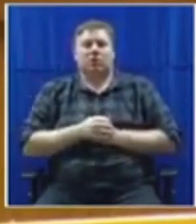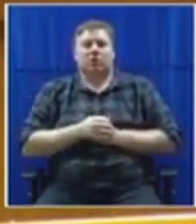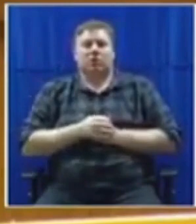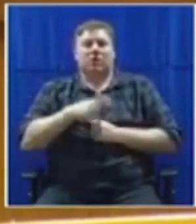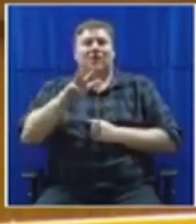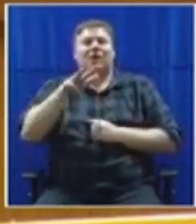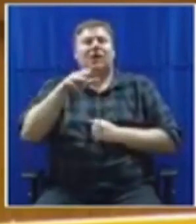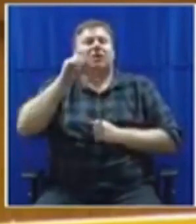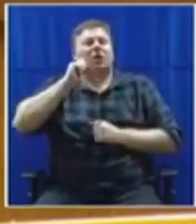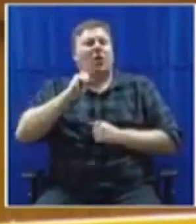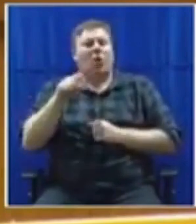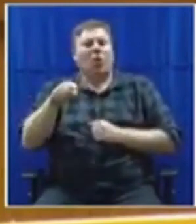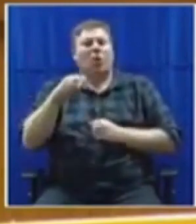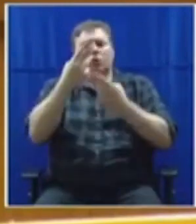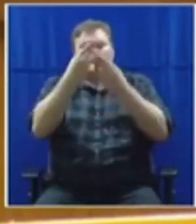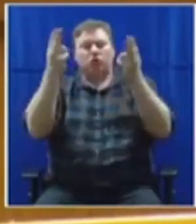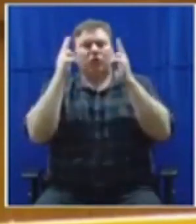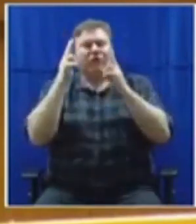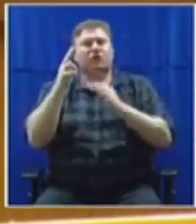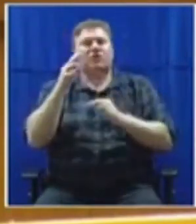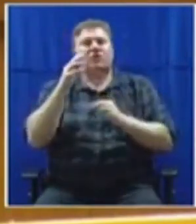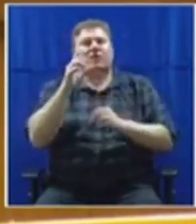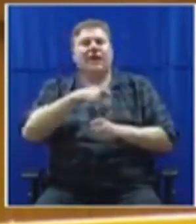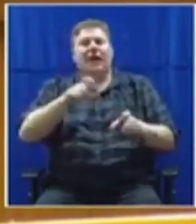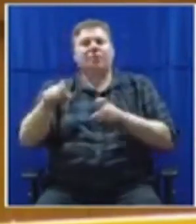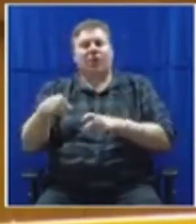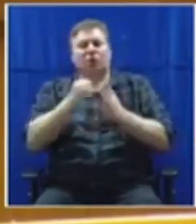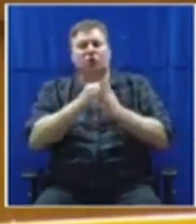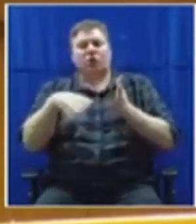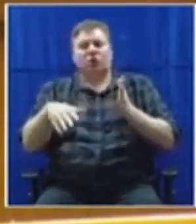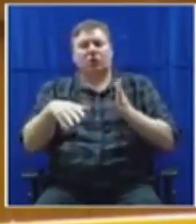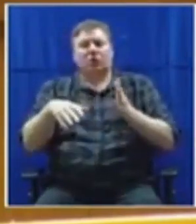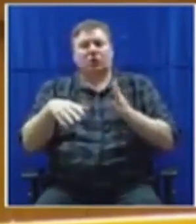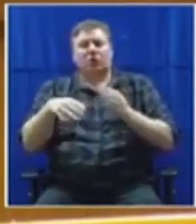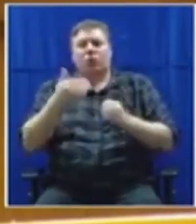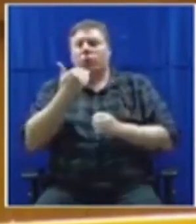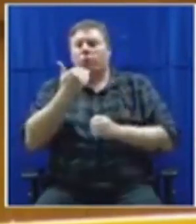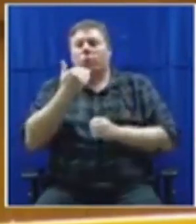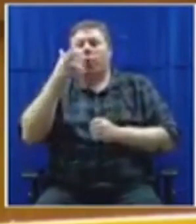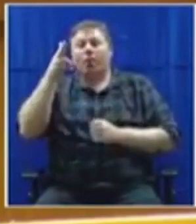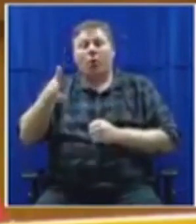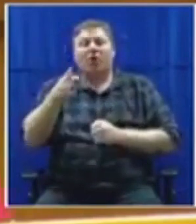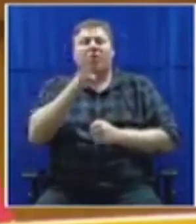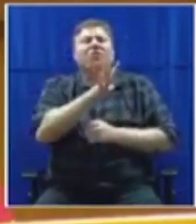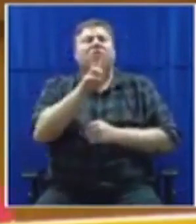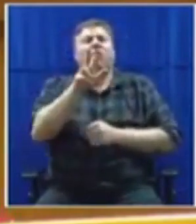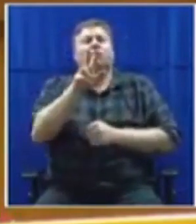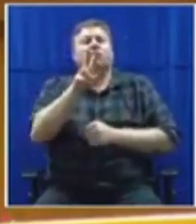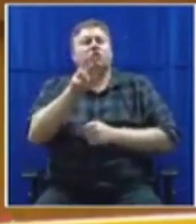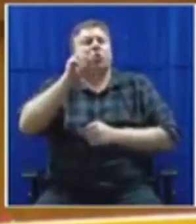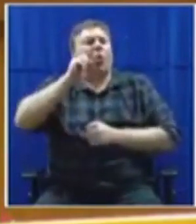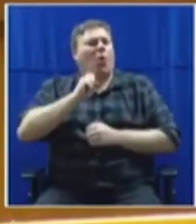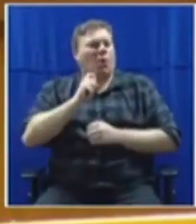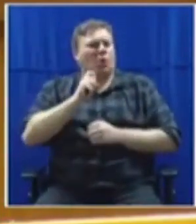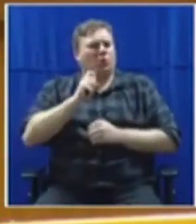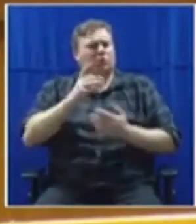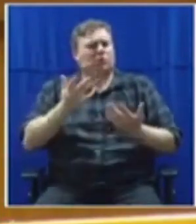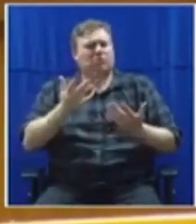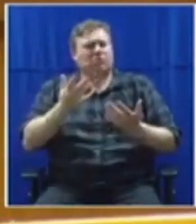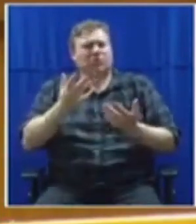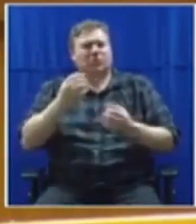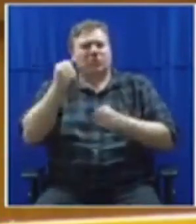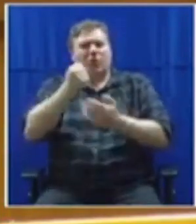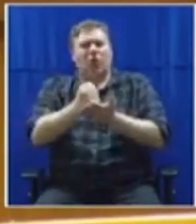19-year-old University of Cape Town student, was murdered by a 42-year-old post office worker. Lee Jaggles, a